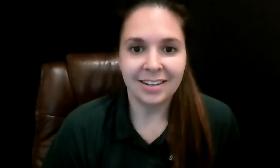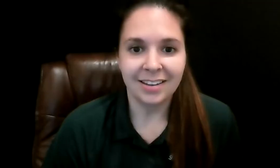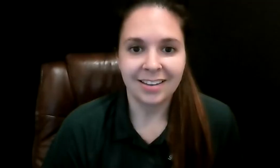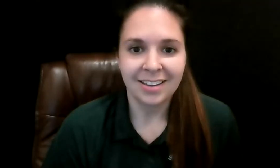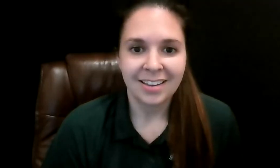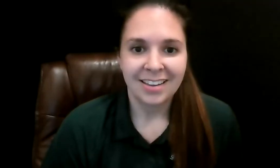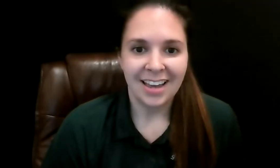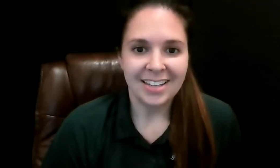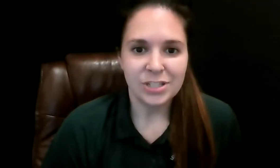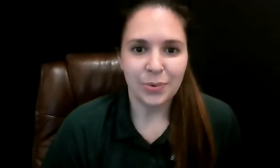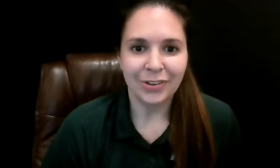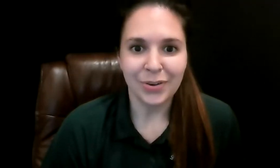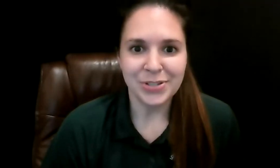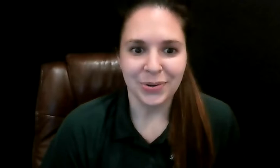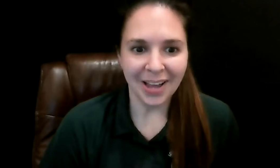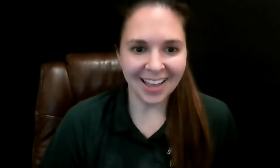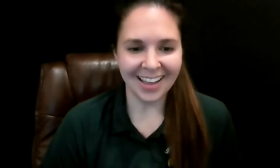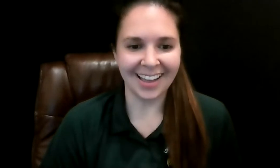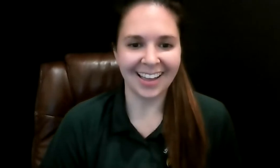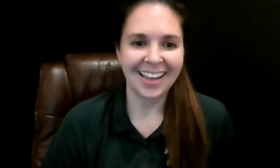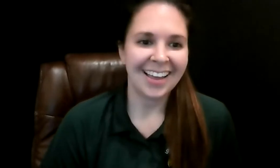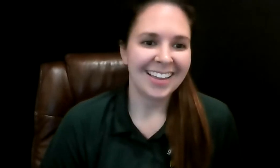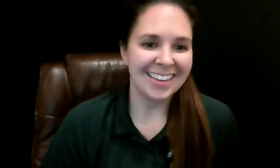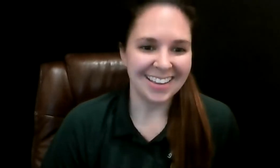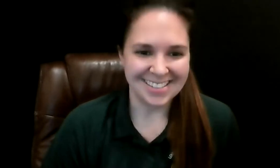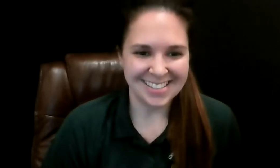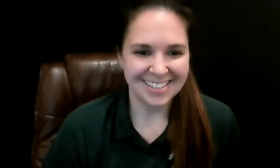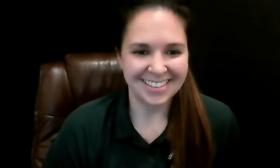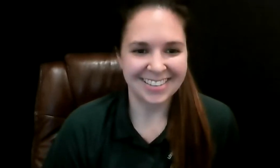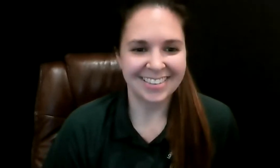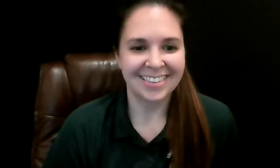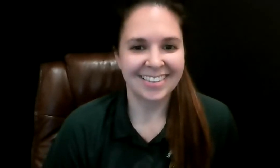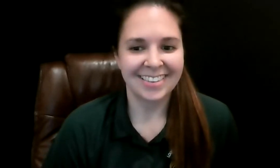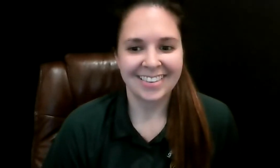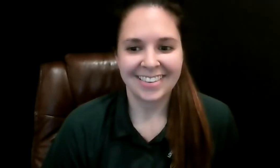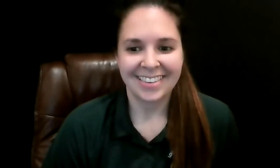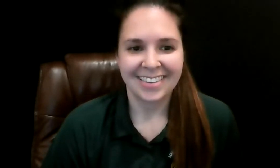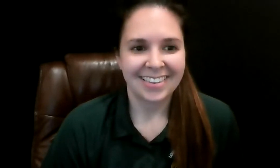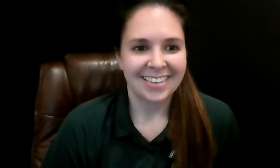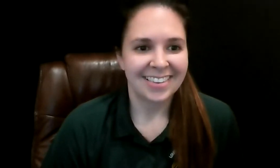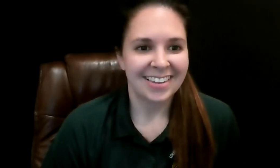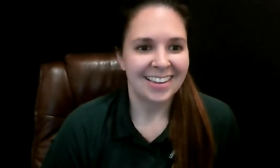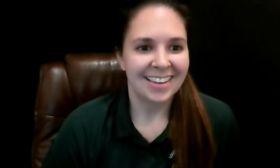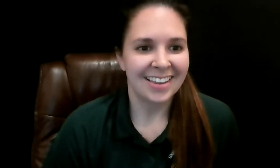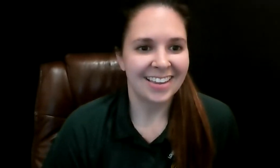I need Square Glow too. Yes.